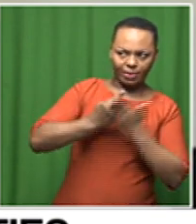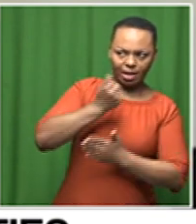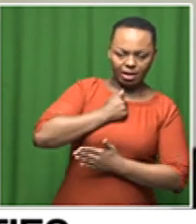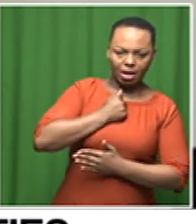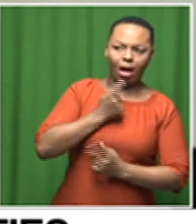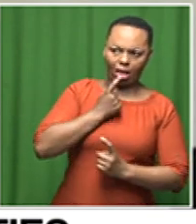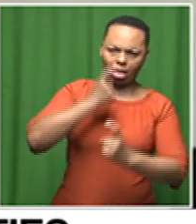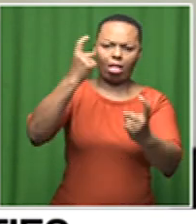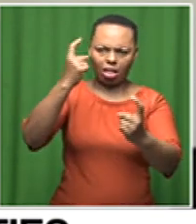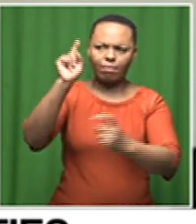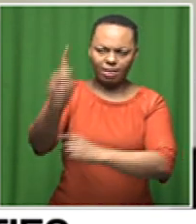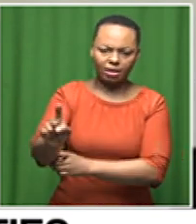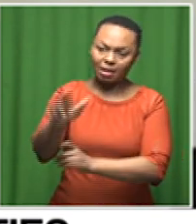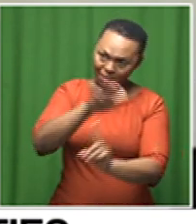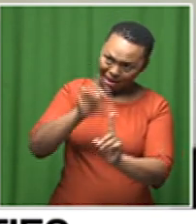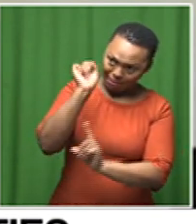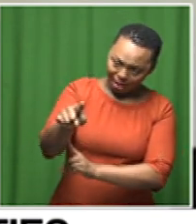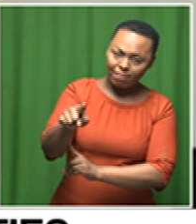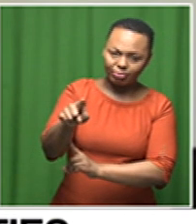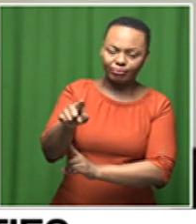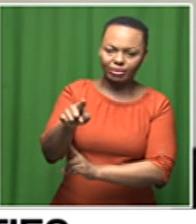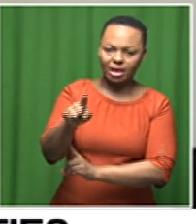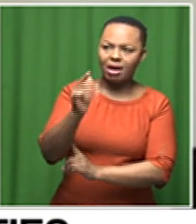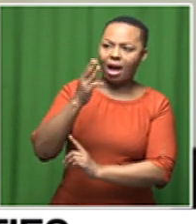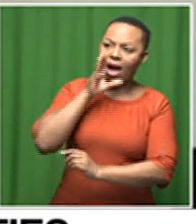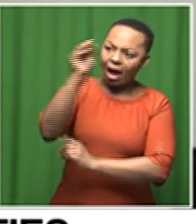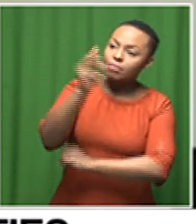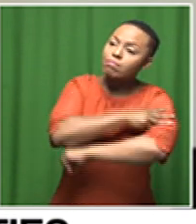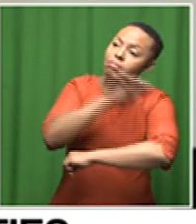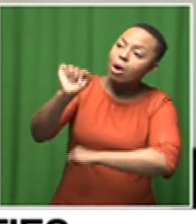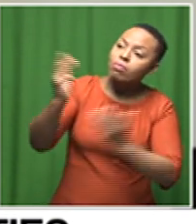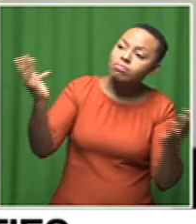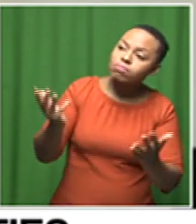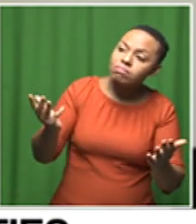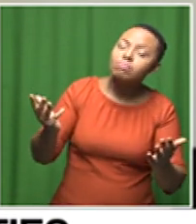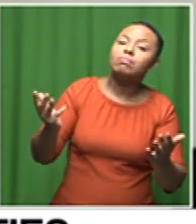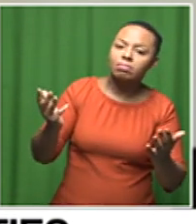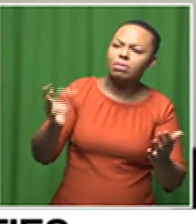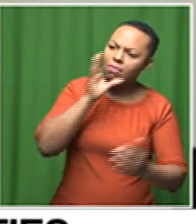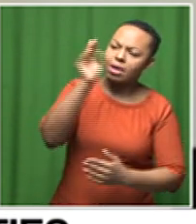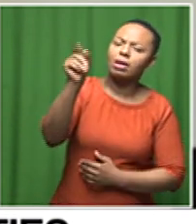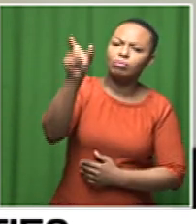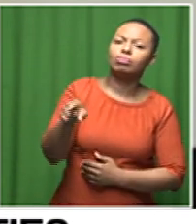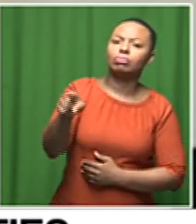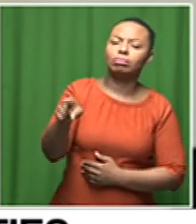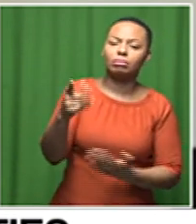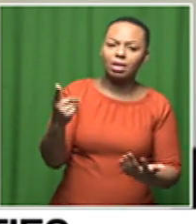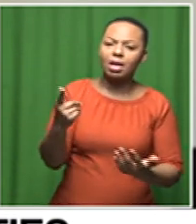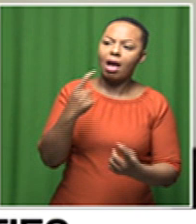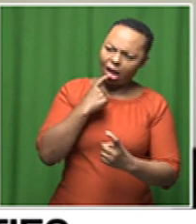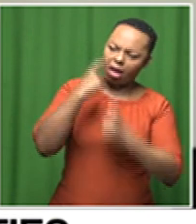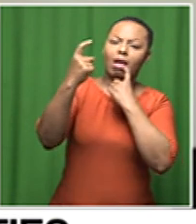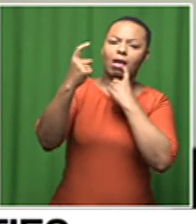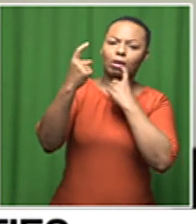lodge a complaint at that facility. They need to look for a manager of the department, of that facility, and lodge